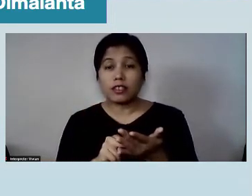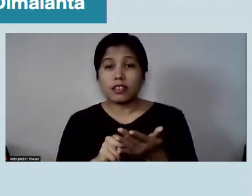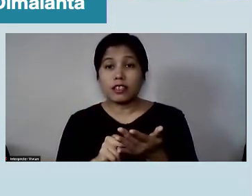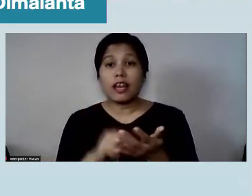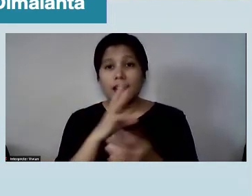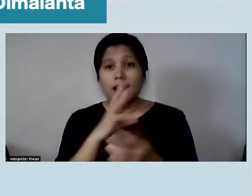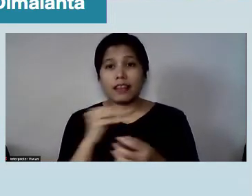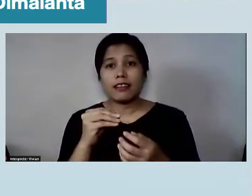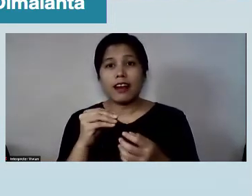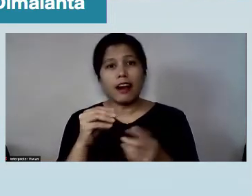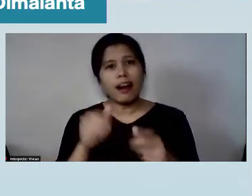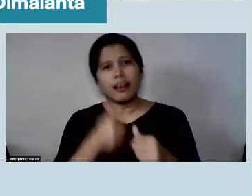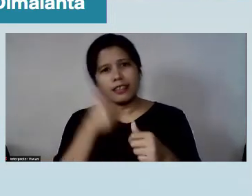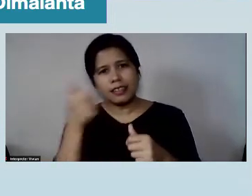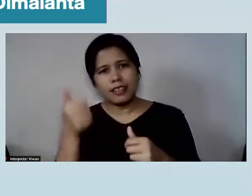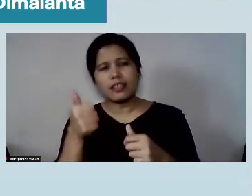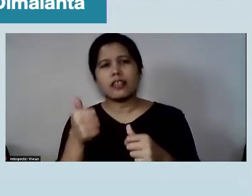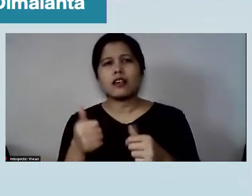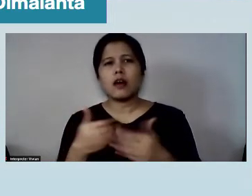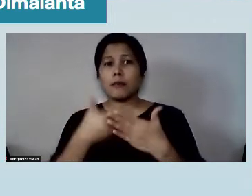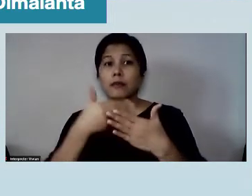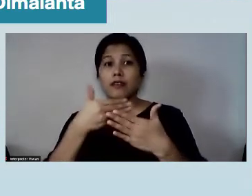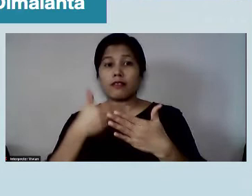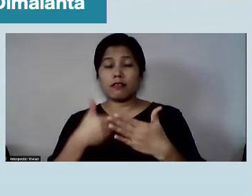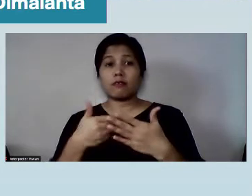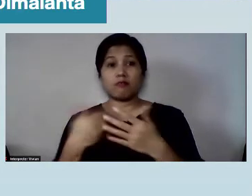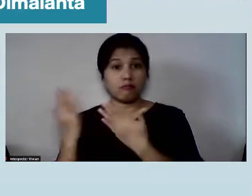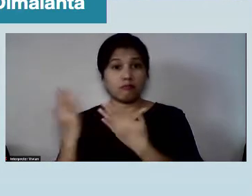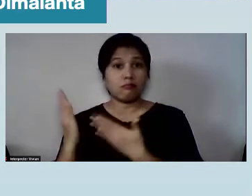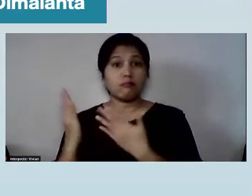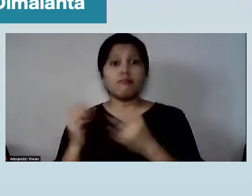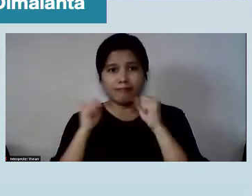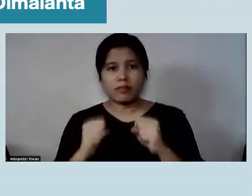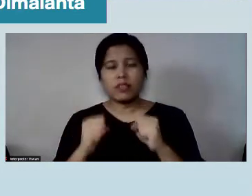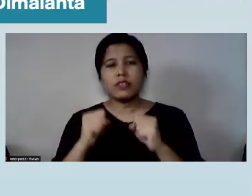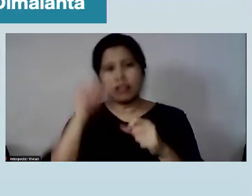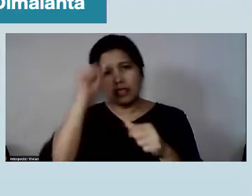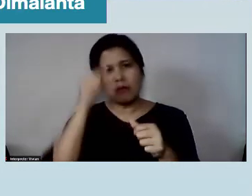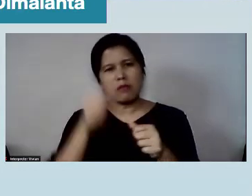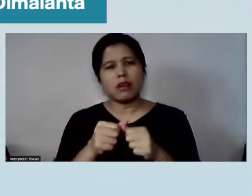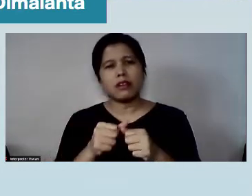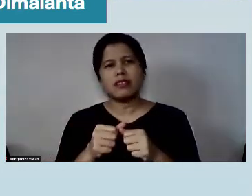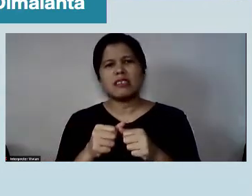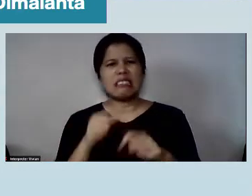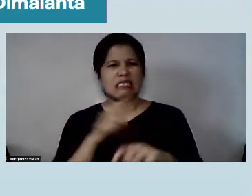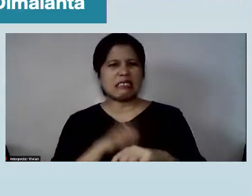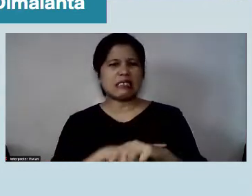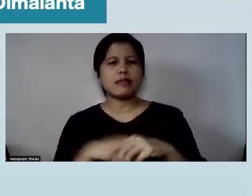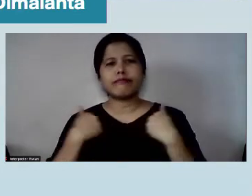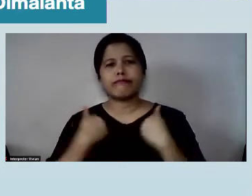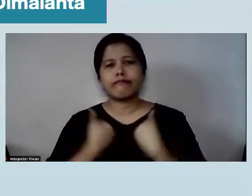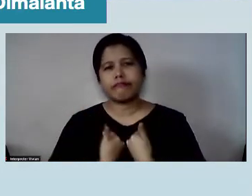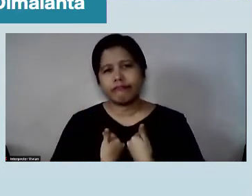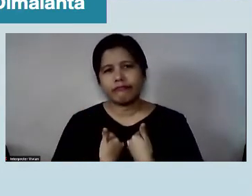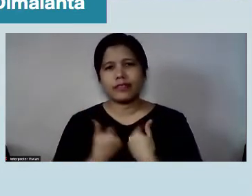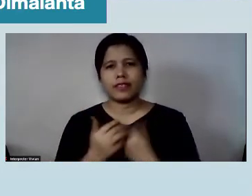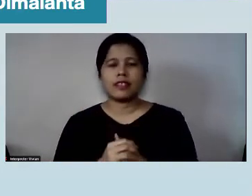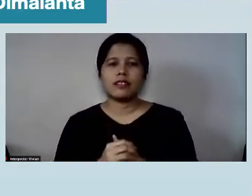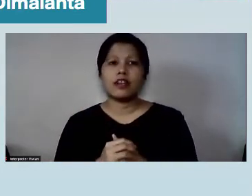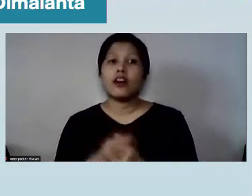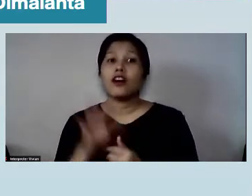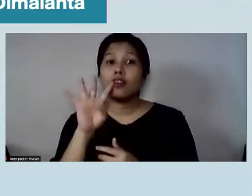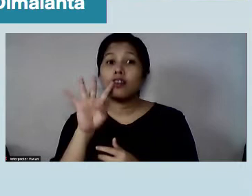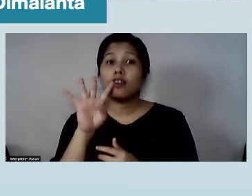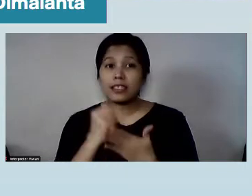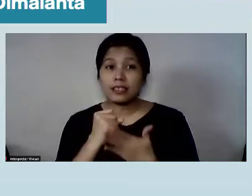and another before I could remember them. By that time, I'll be too tired. So I winged it. I do 4 subjects